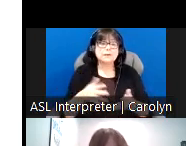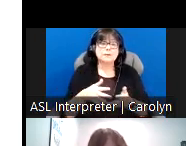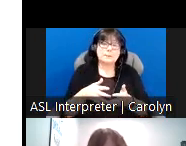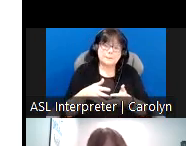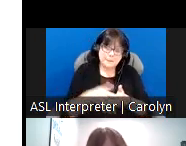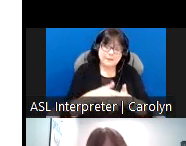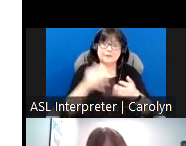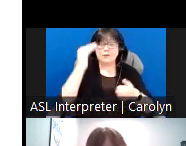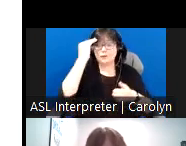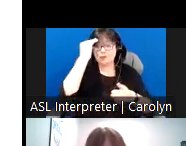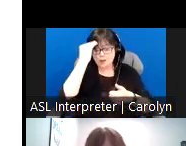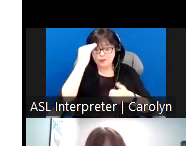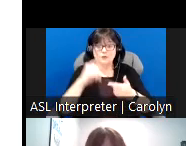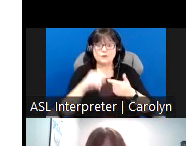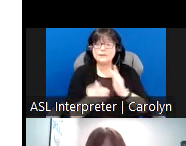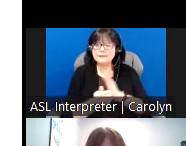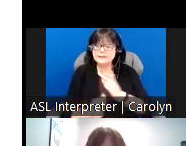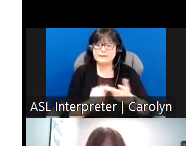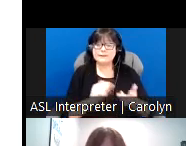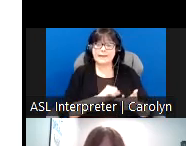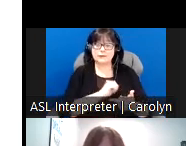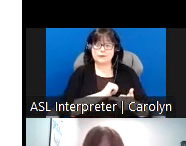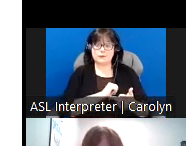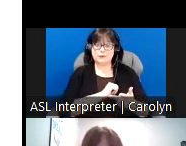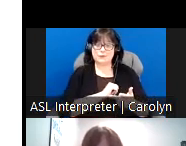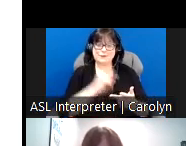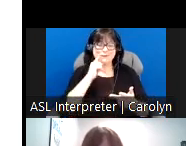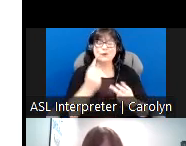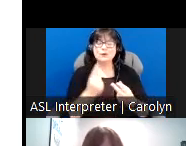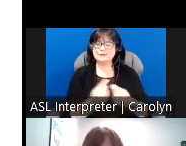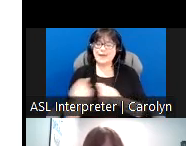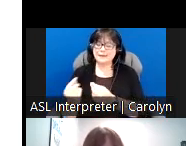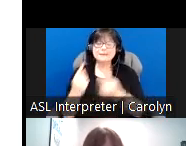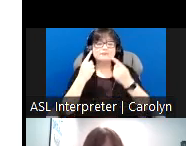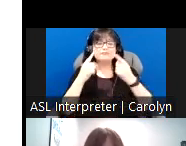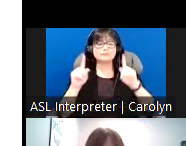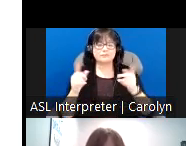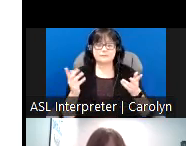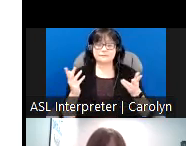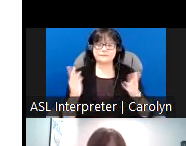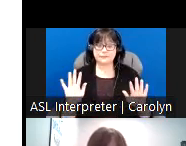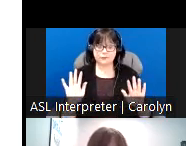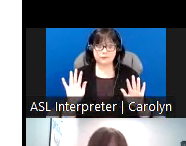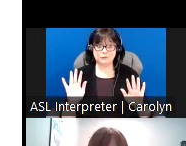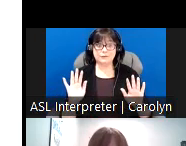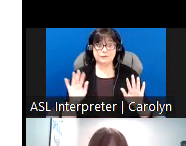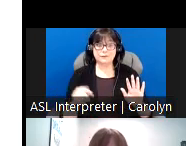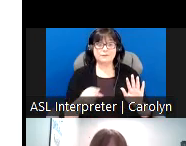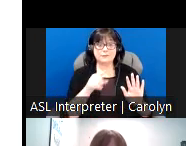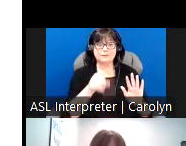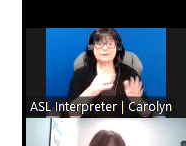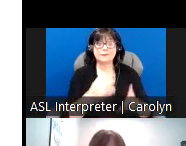for successful task completion. This information form is the basis for instruction and learning activity